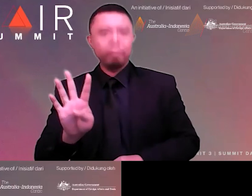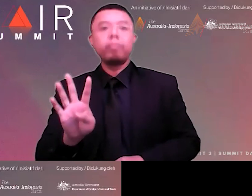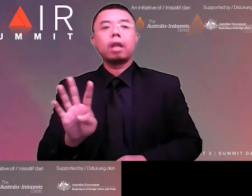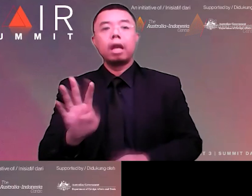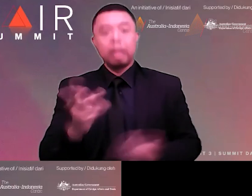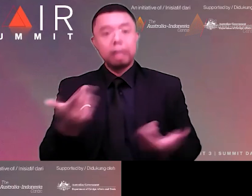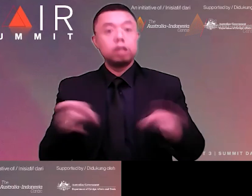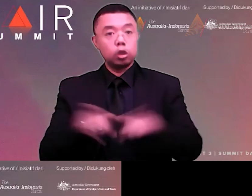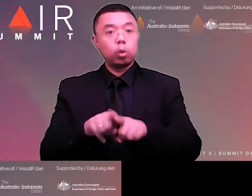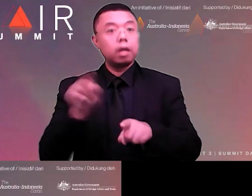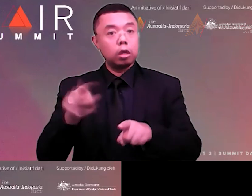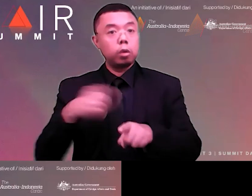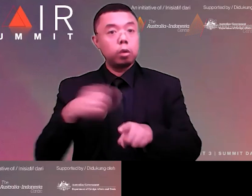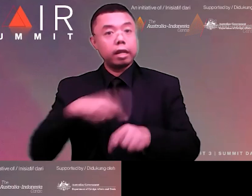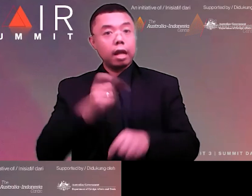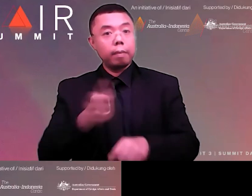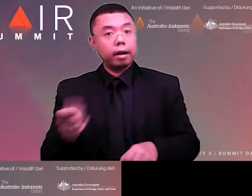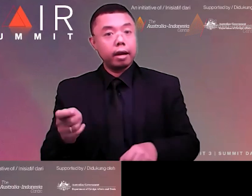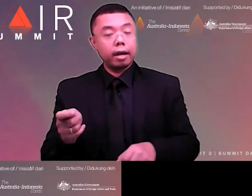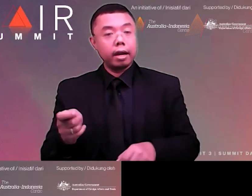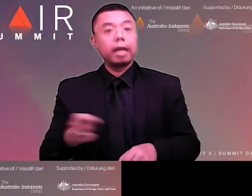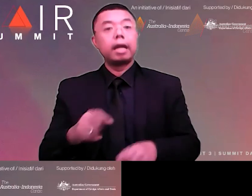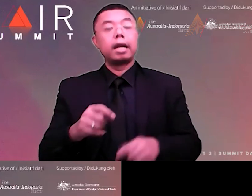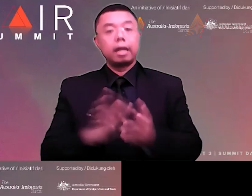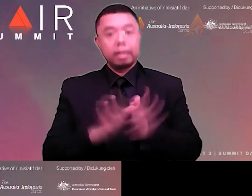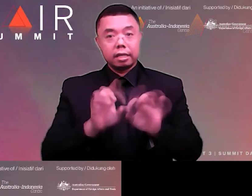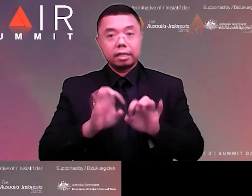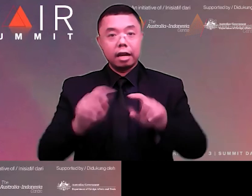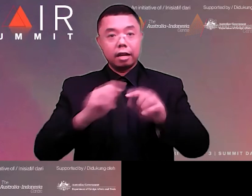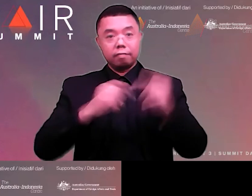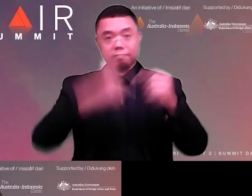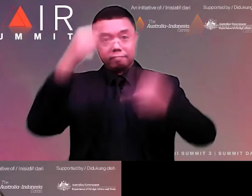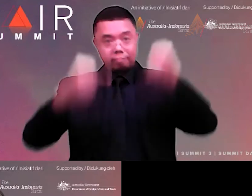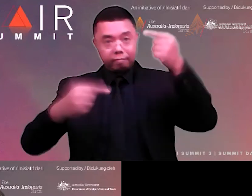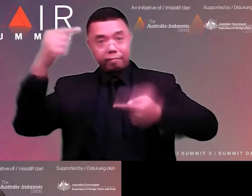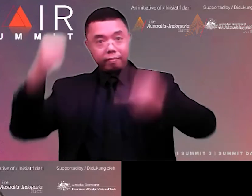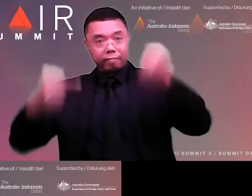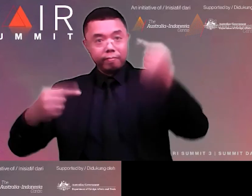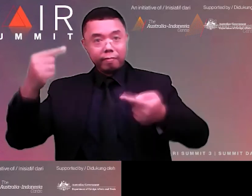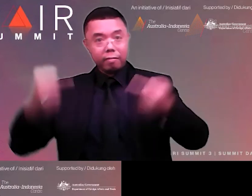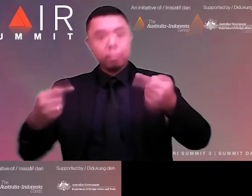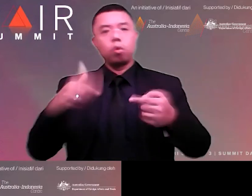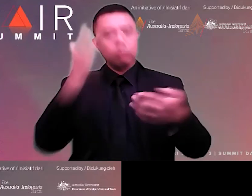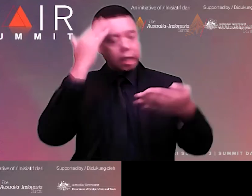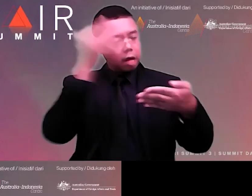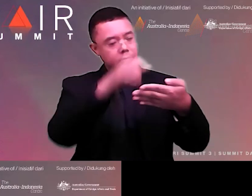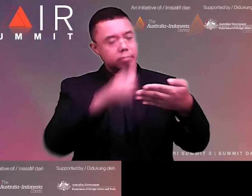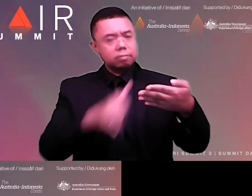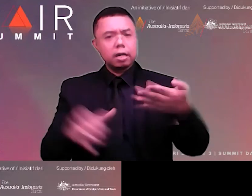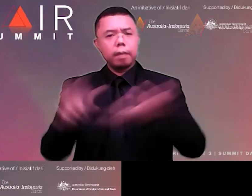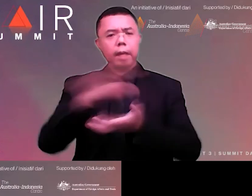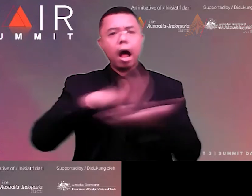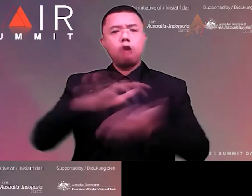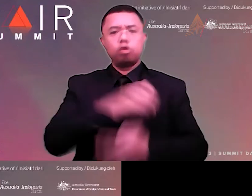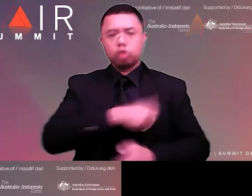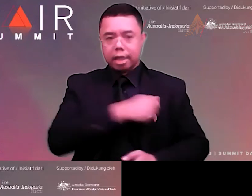frequency chatbot surveys to assess the social implications of the policy measures